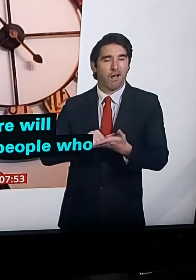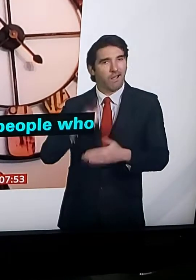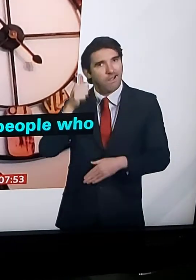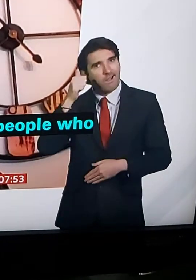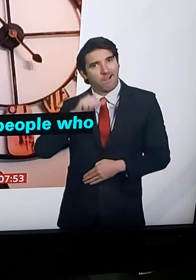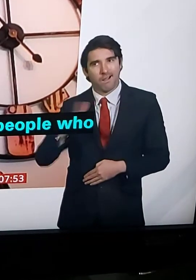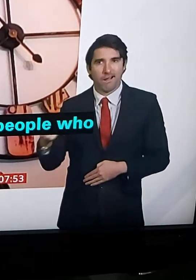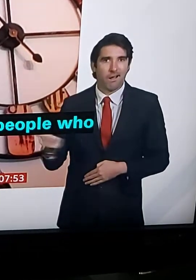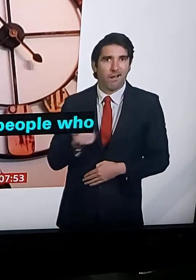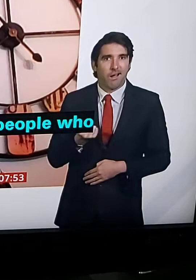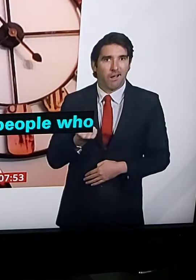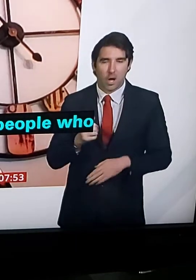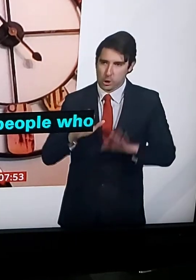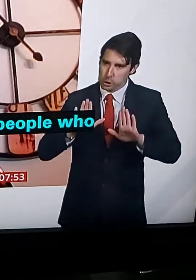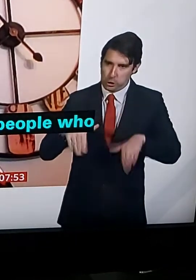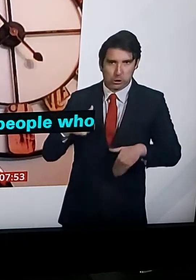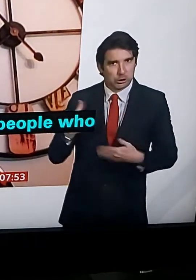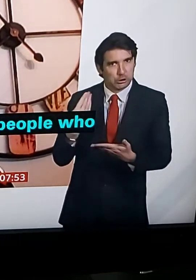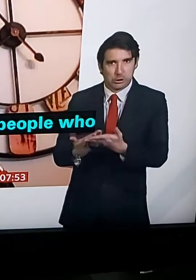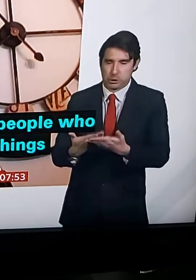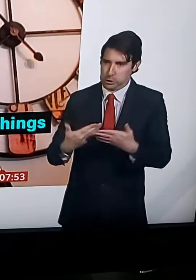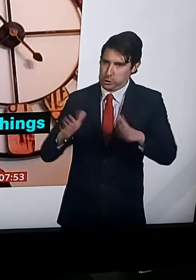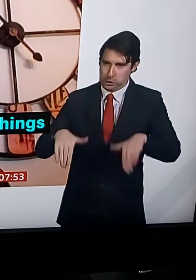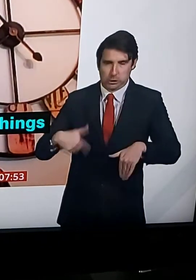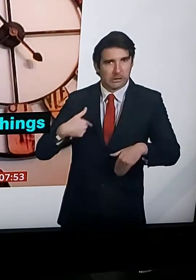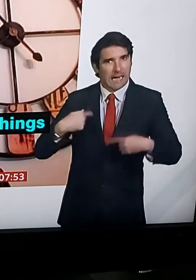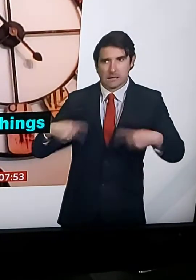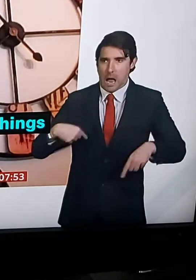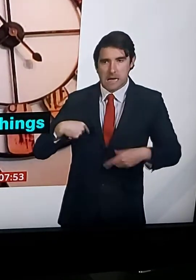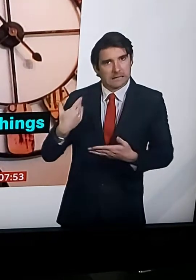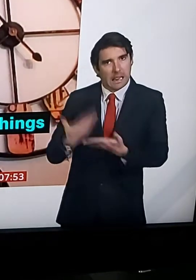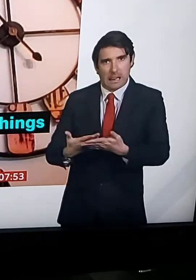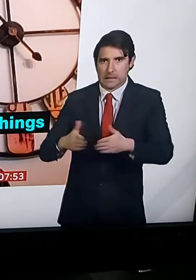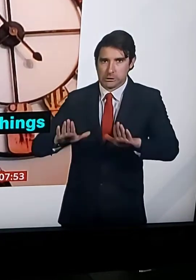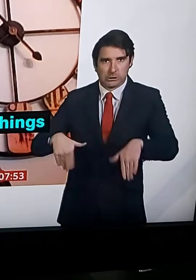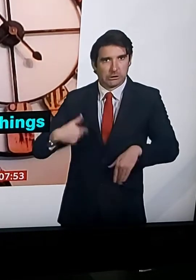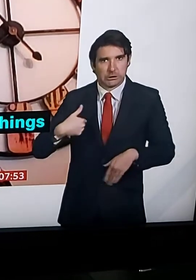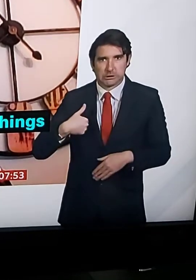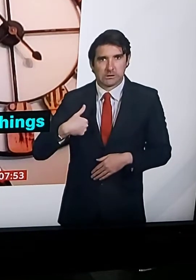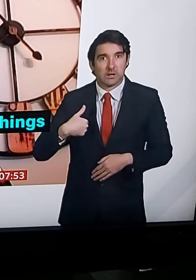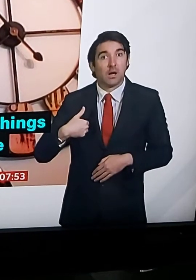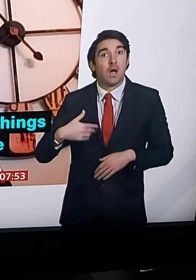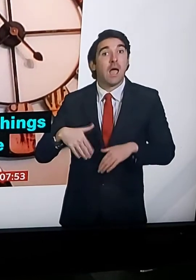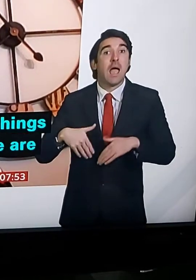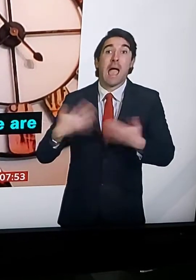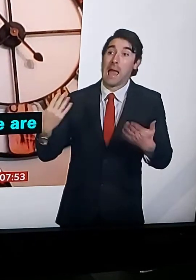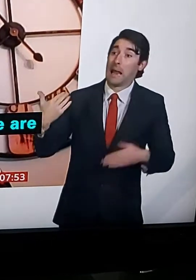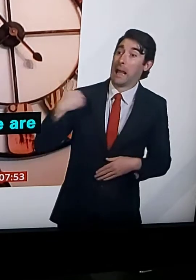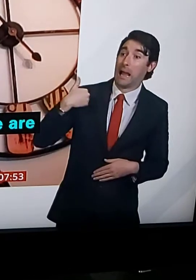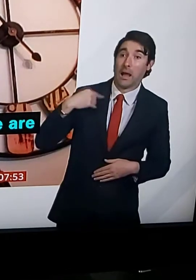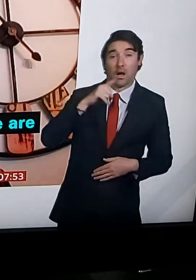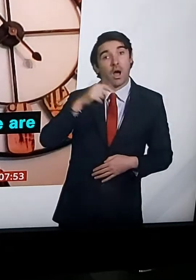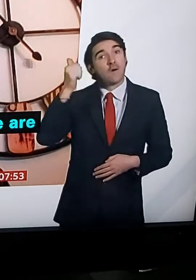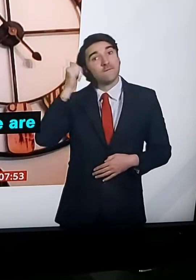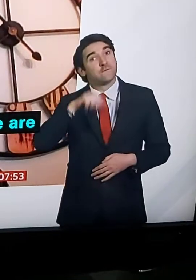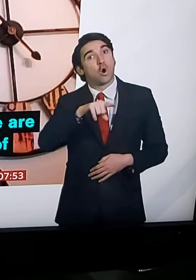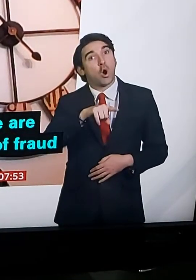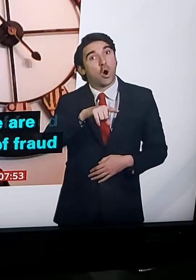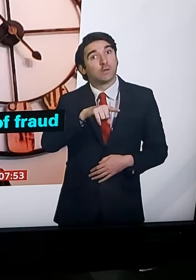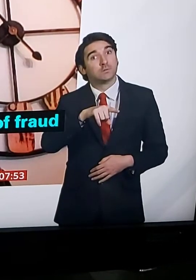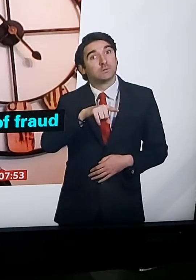of things that they are not entitled to. We are taking reports of any kind of fraud extremely seriously.